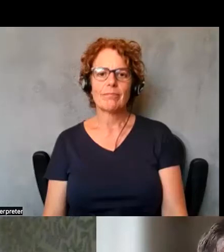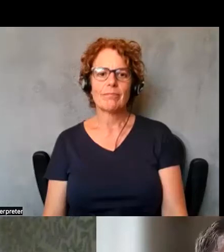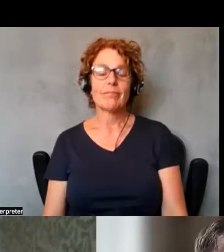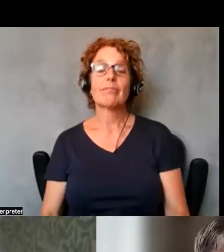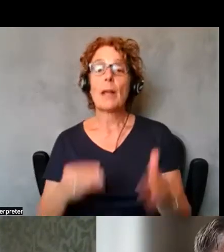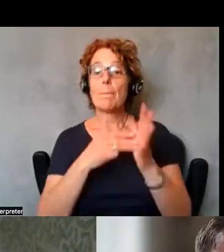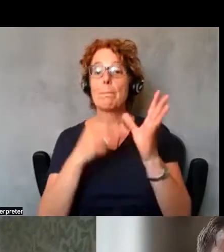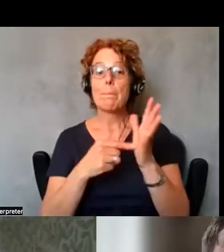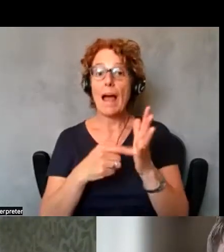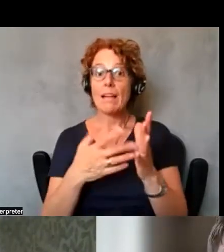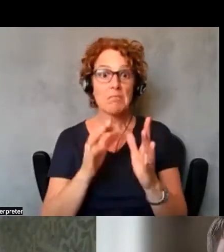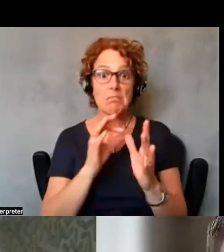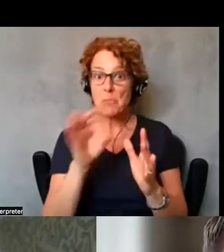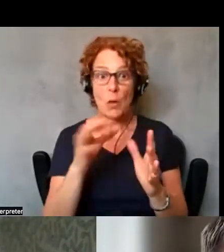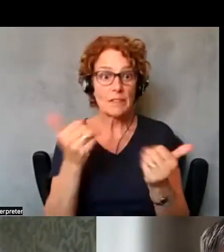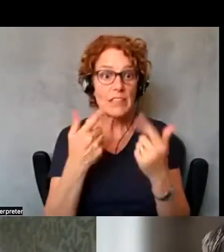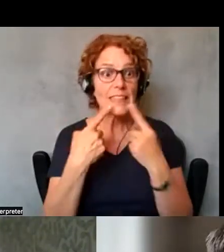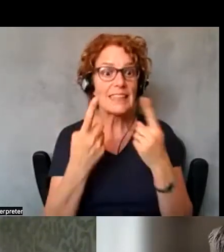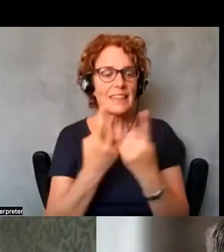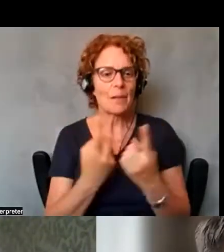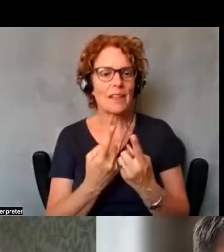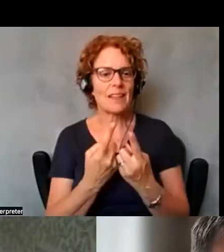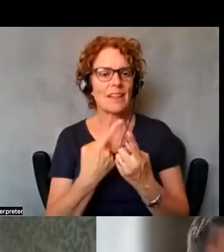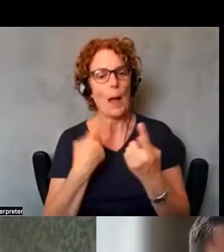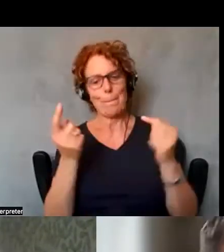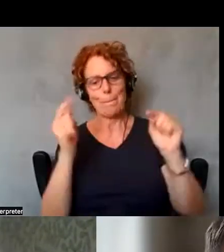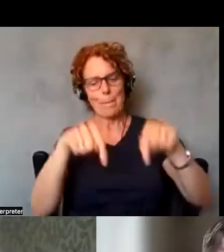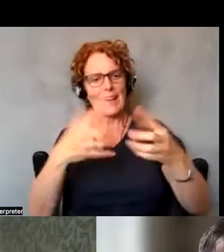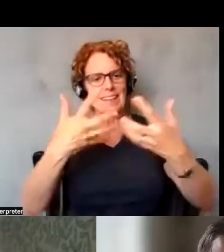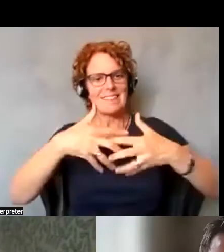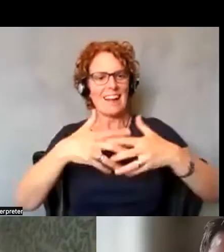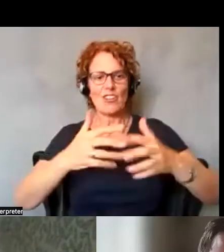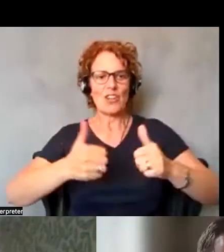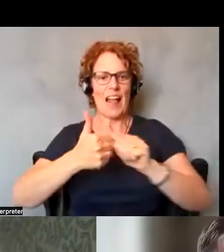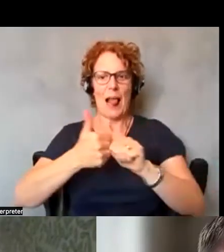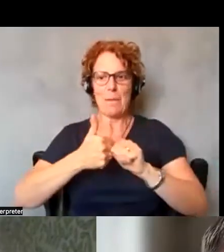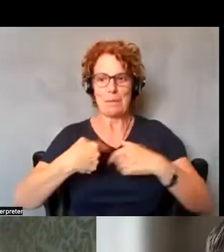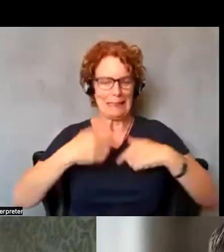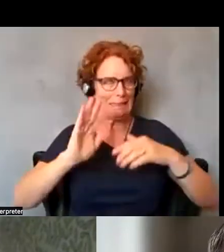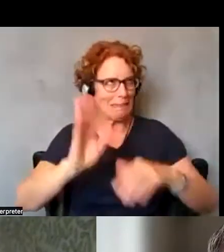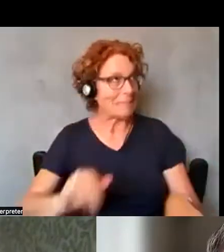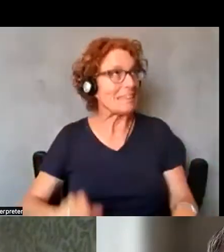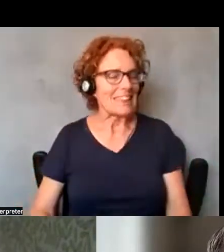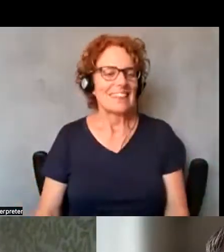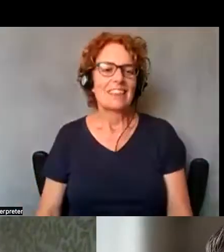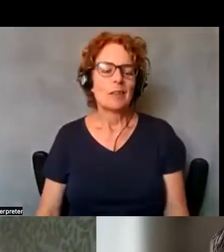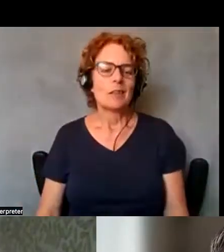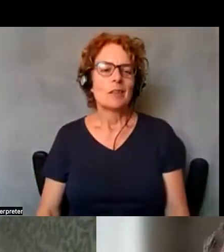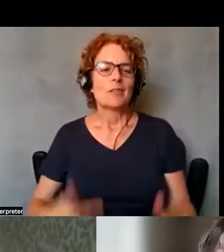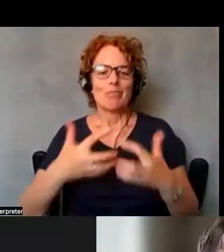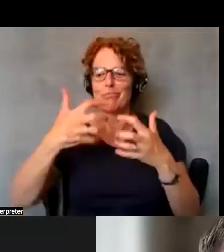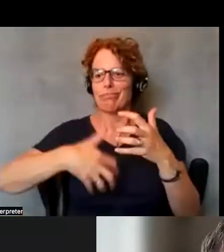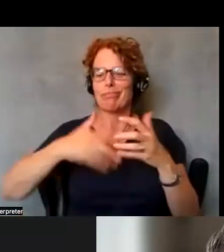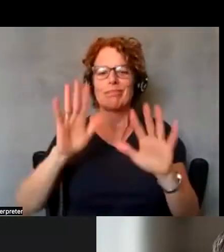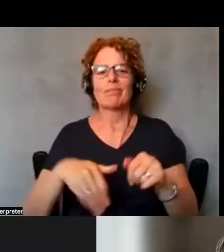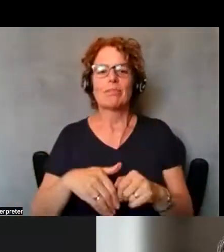Matt, do you want to? I'm just back now. Technology is not on my side this evening. A